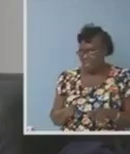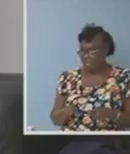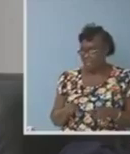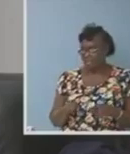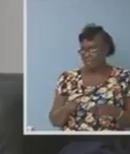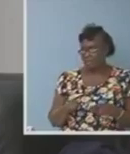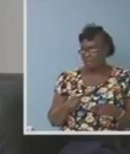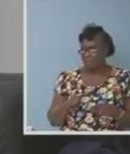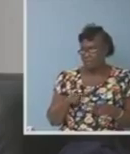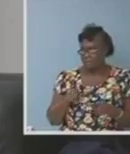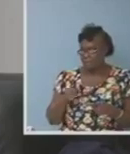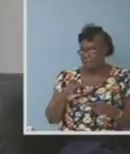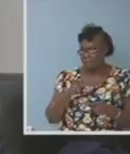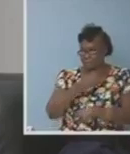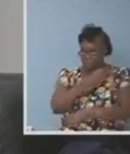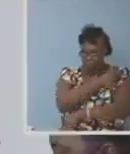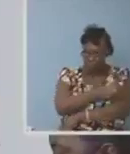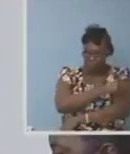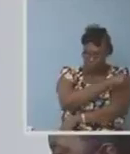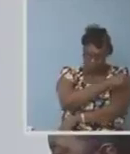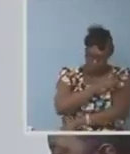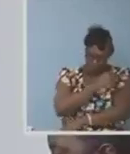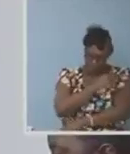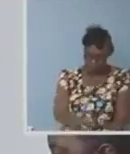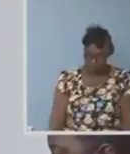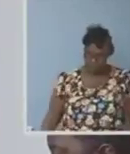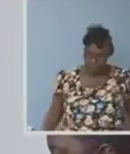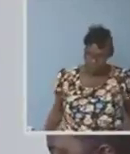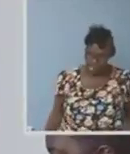4%. This question is to Mr. Jack.